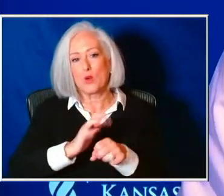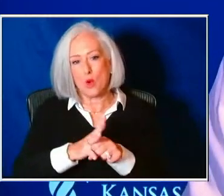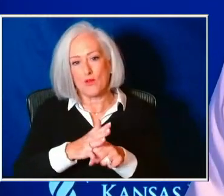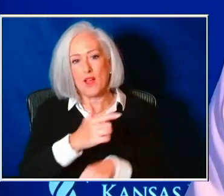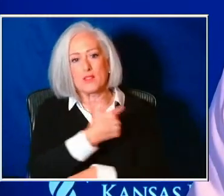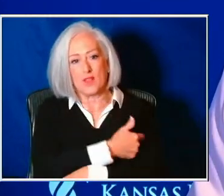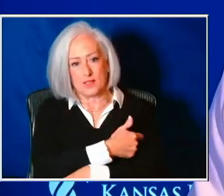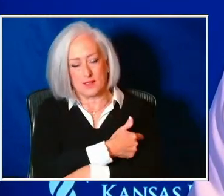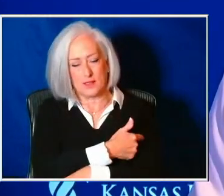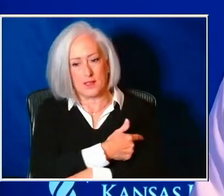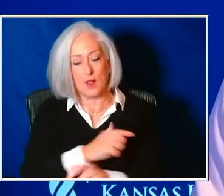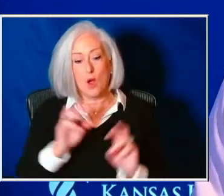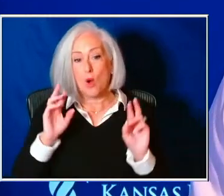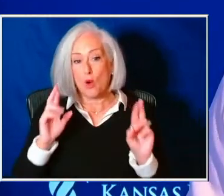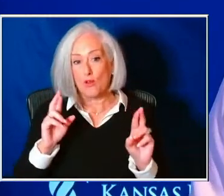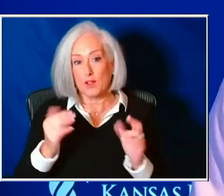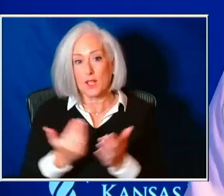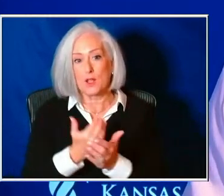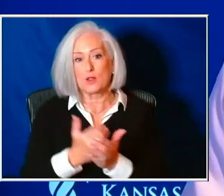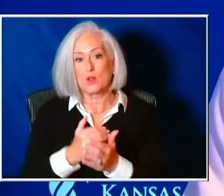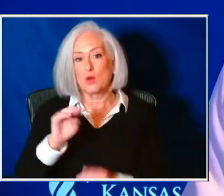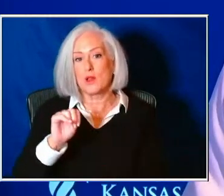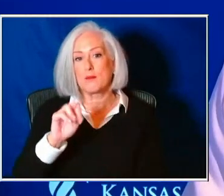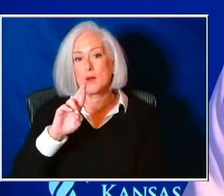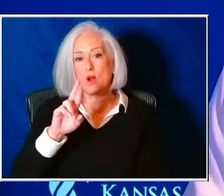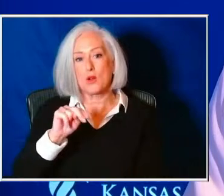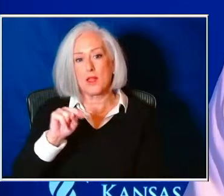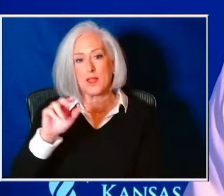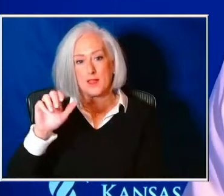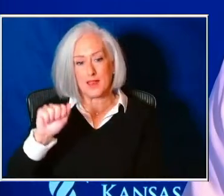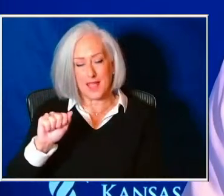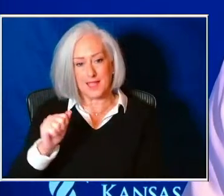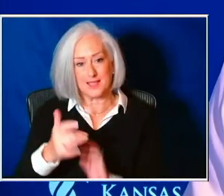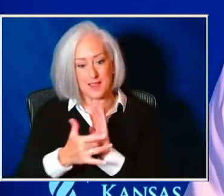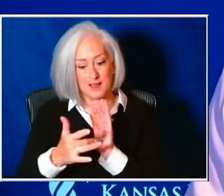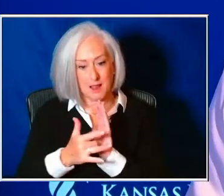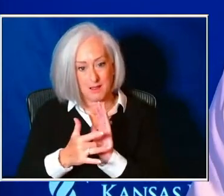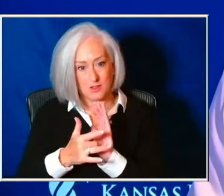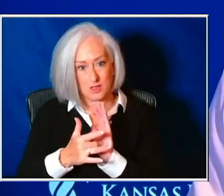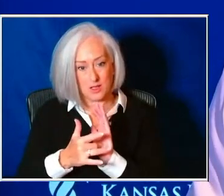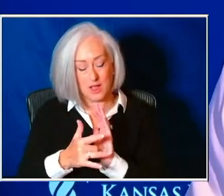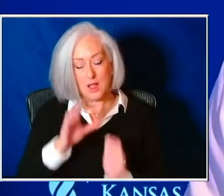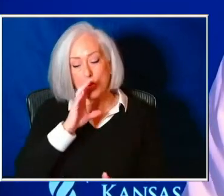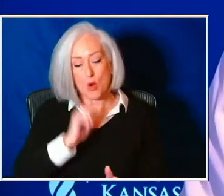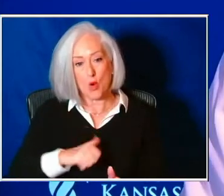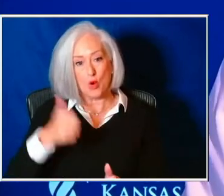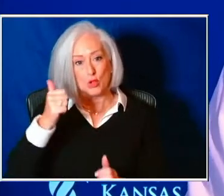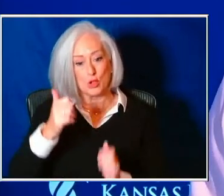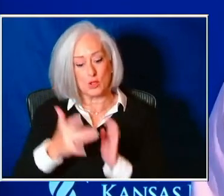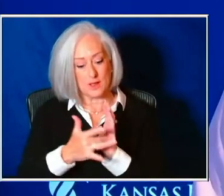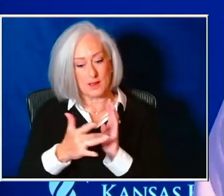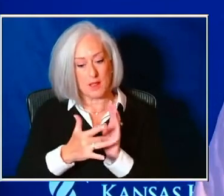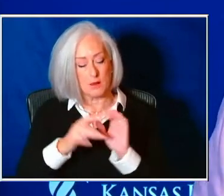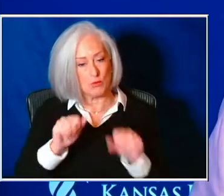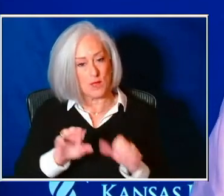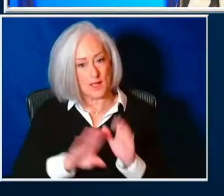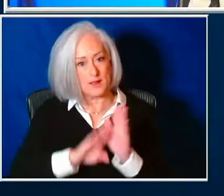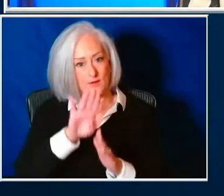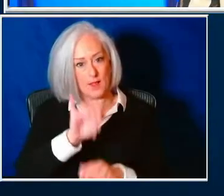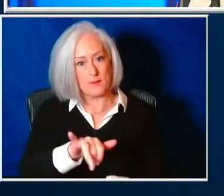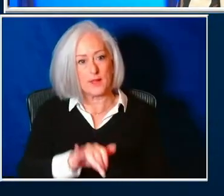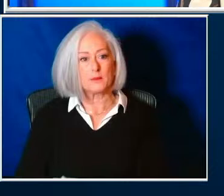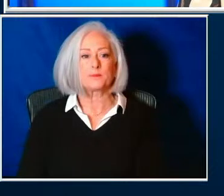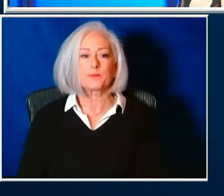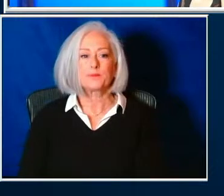with this new mRNA technology or even some other older technologies, we can develop those. And just lastly, Janet